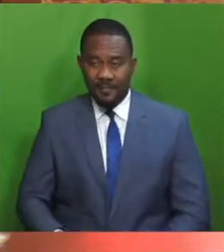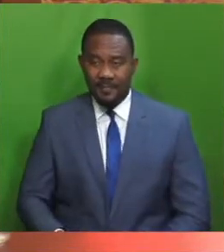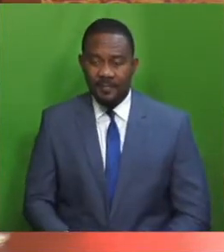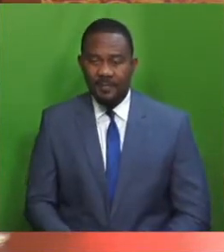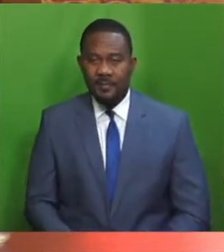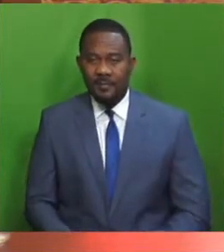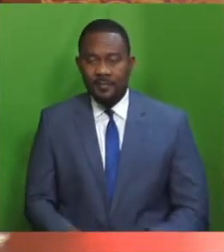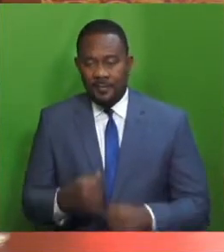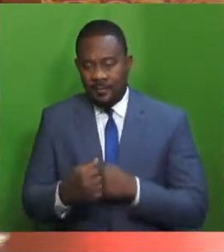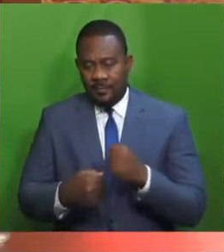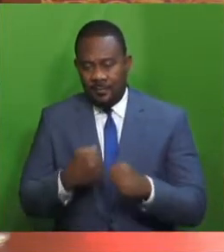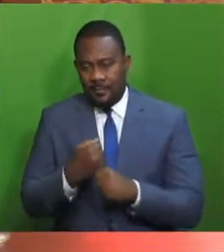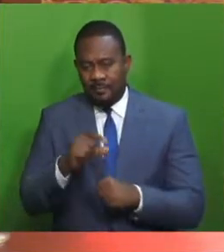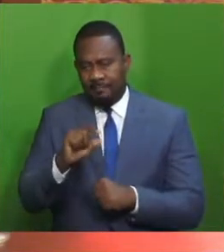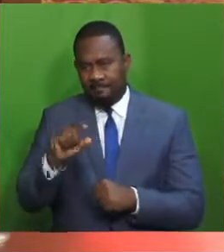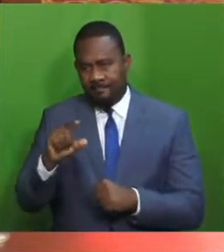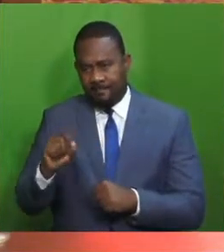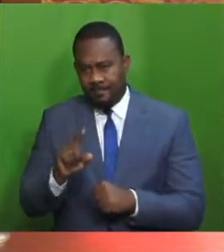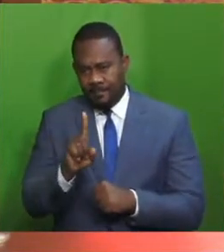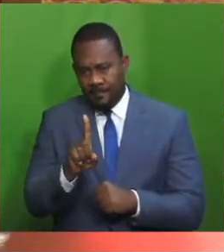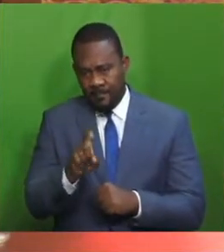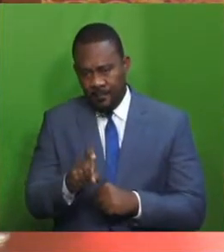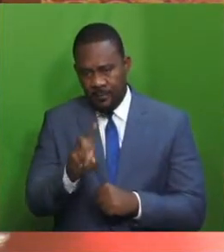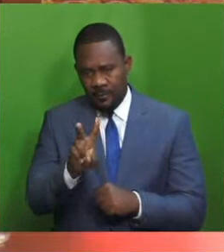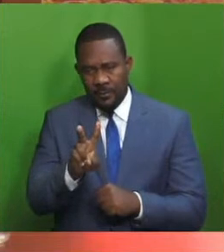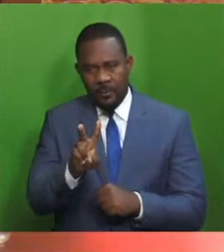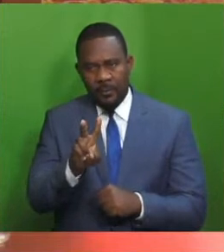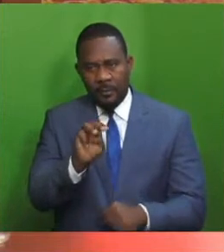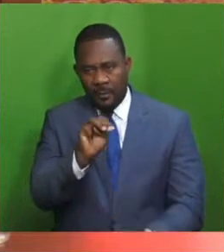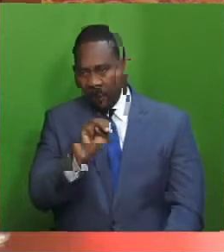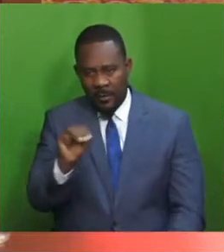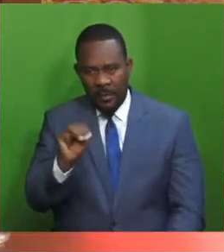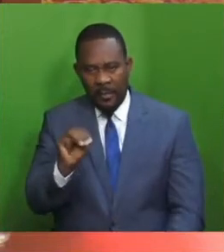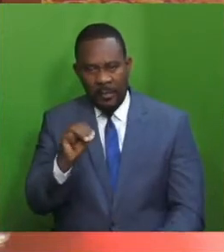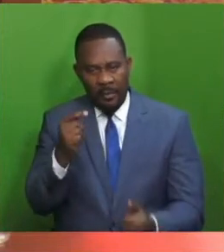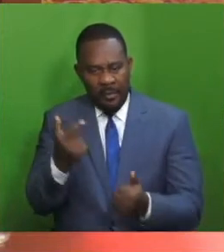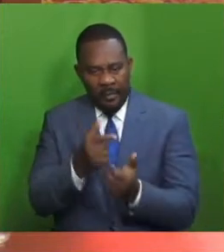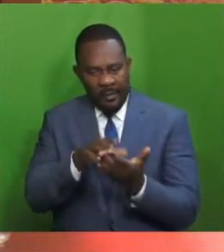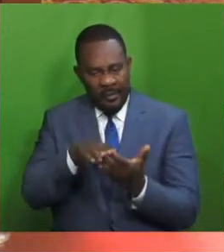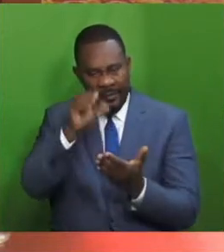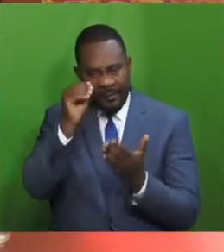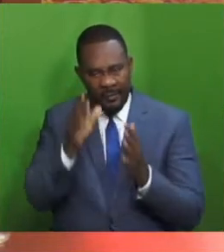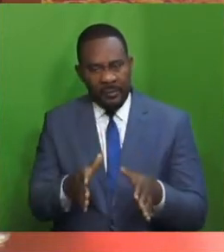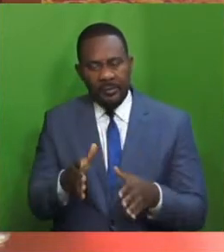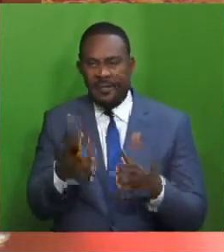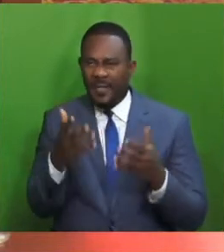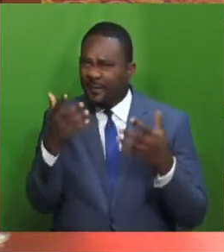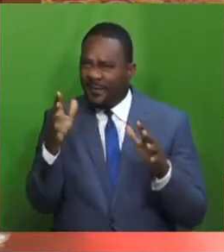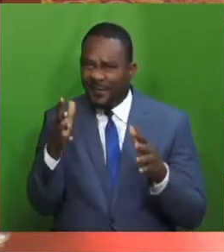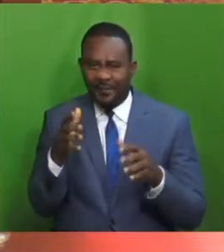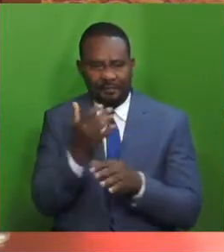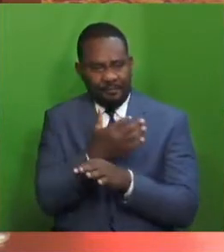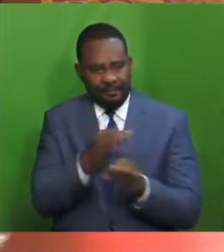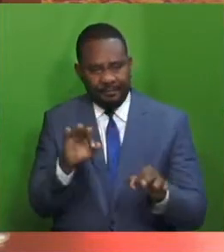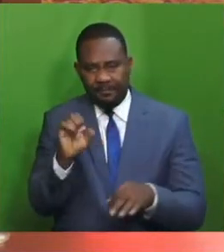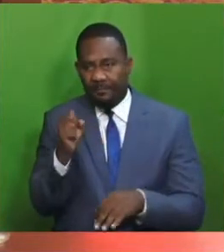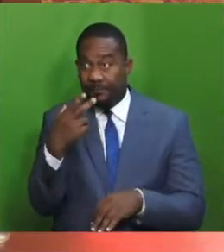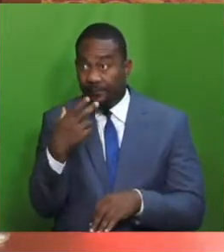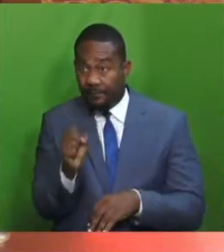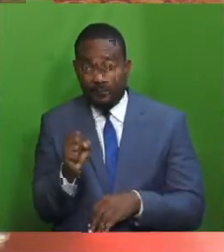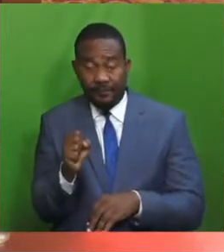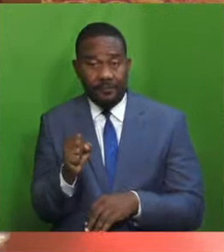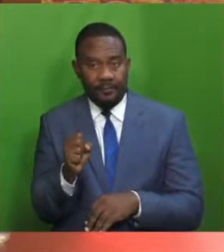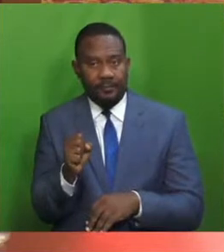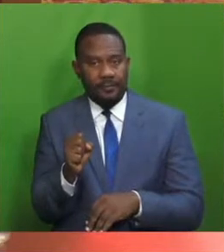2020, 1.2 million Ghanaian students had access to free senior high school education. The